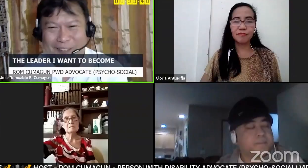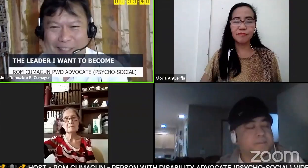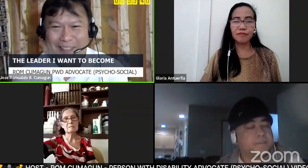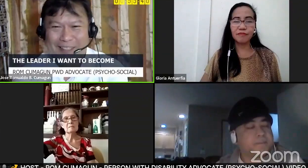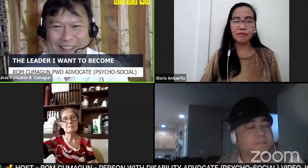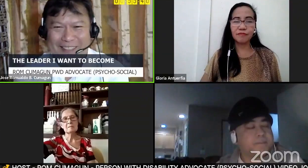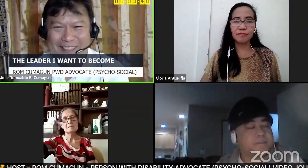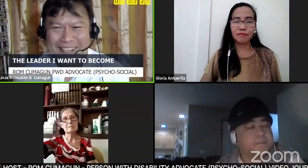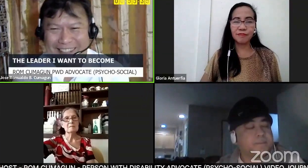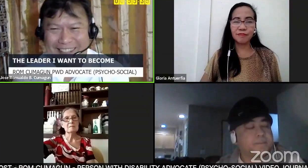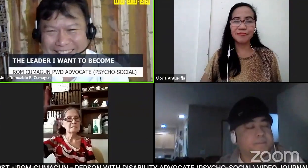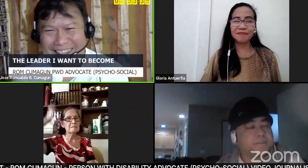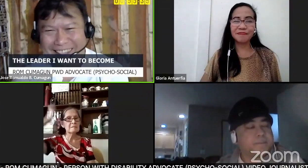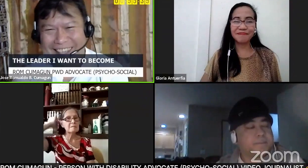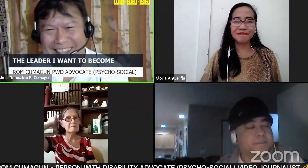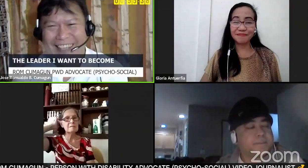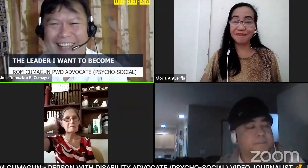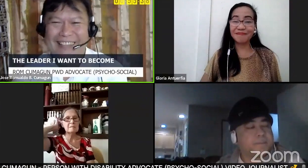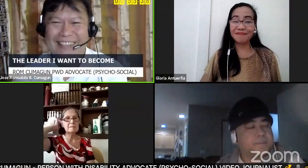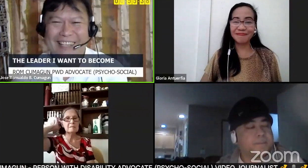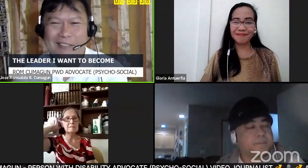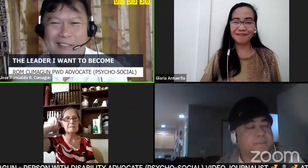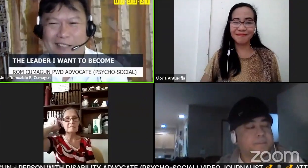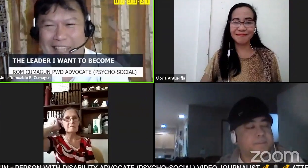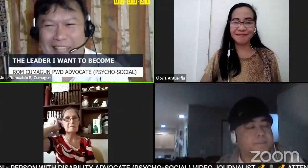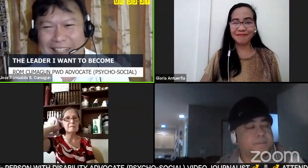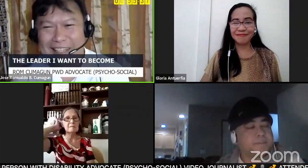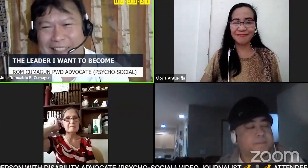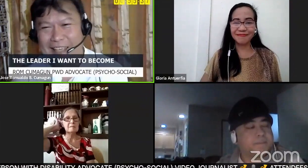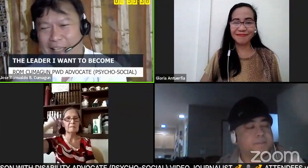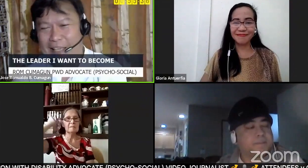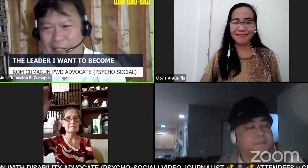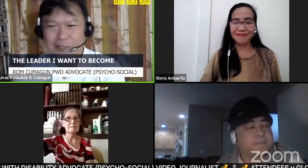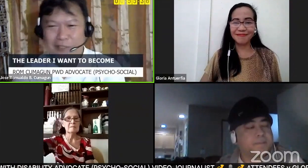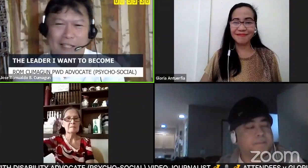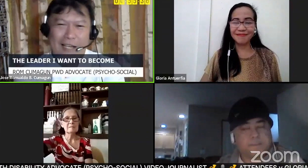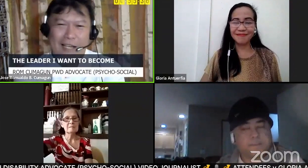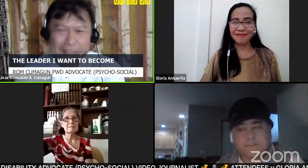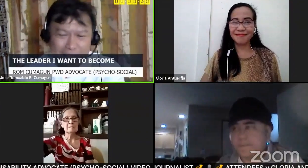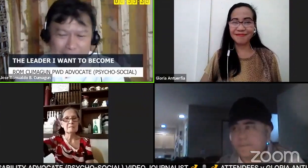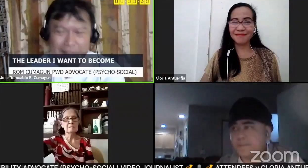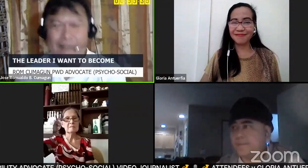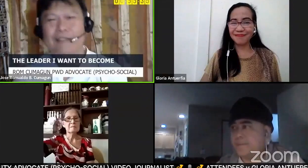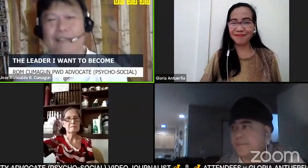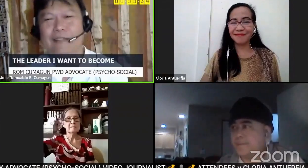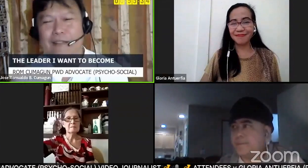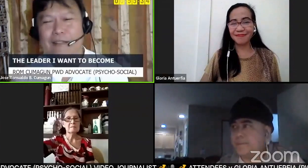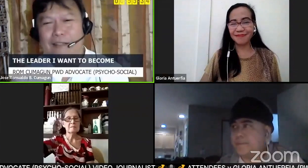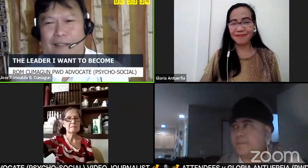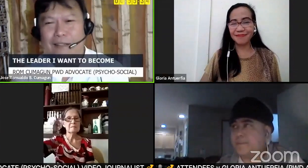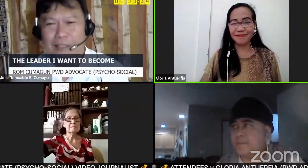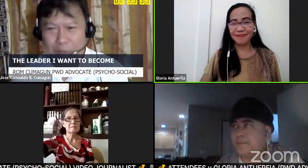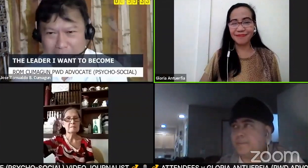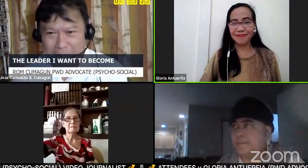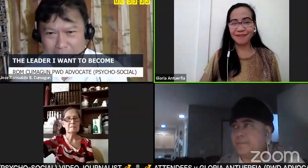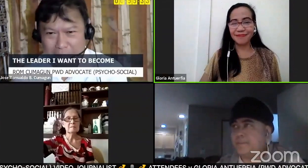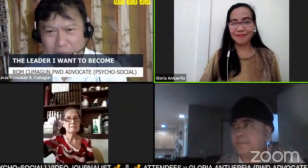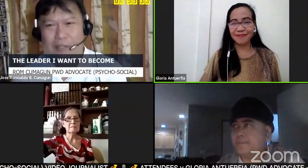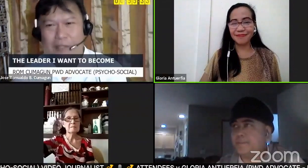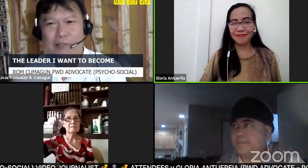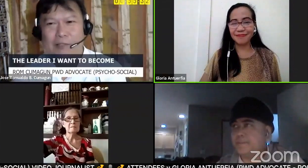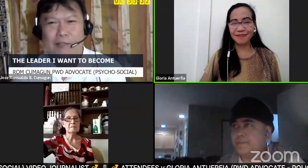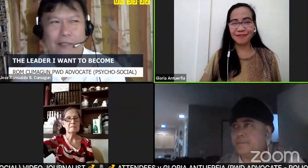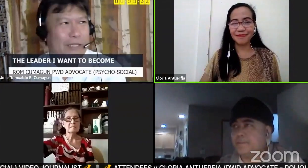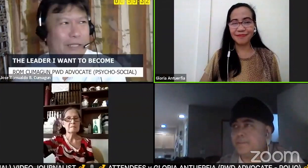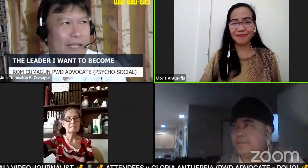connection, to good internet connection. I think that's a reality, right? It's a reality that we all